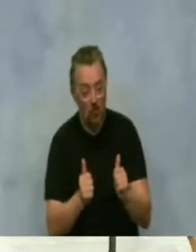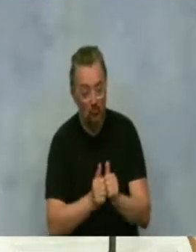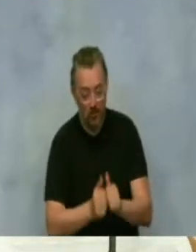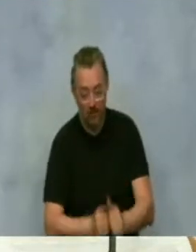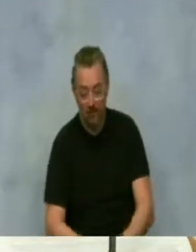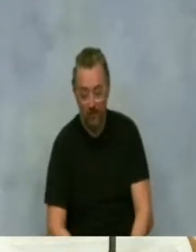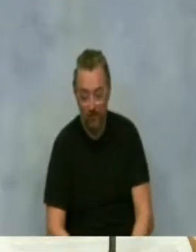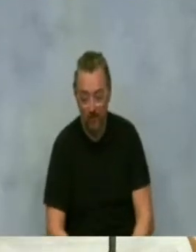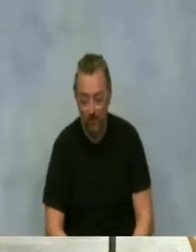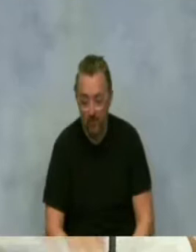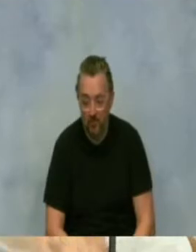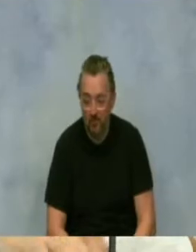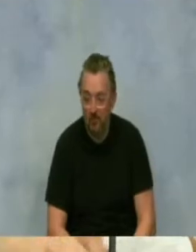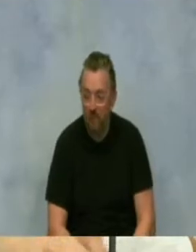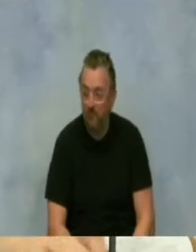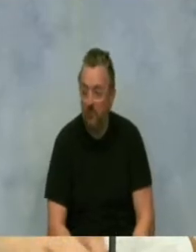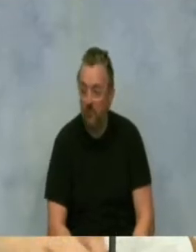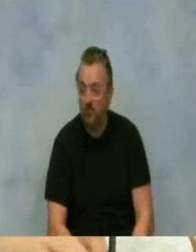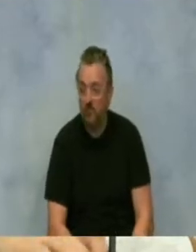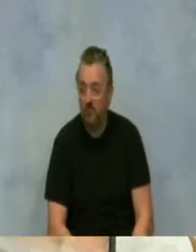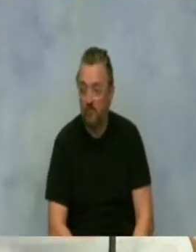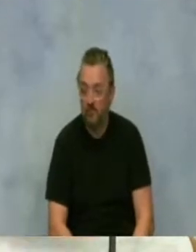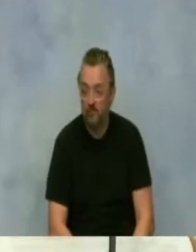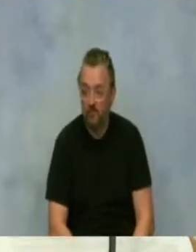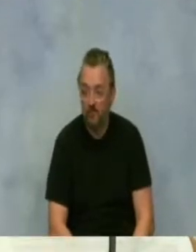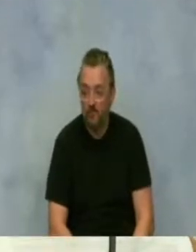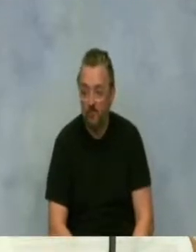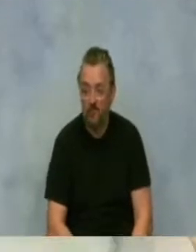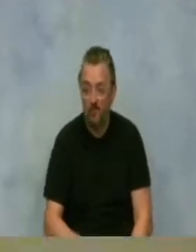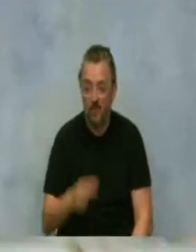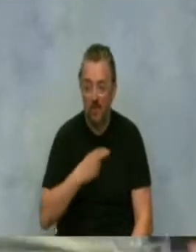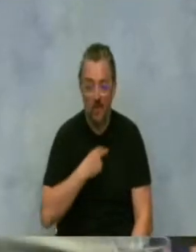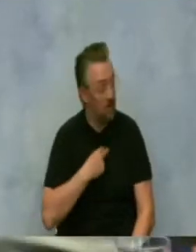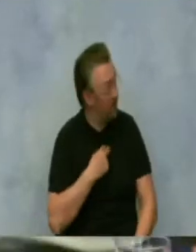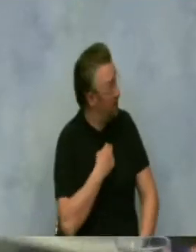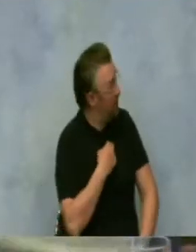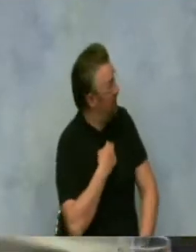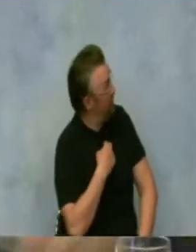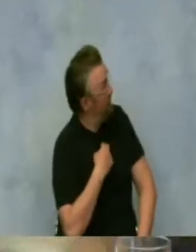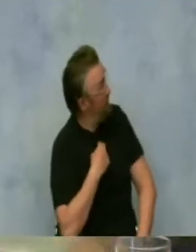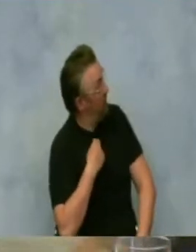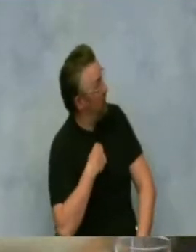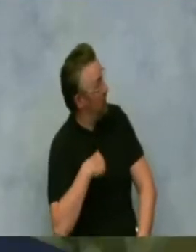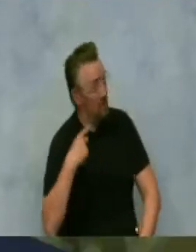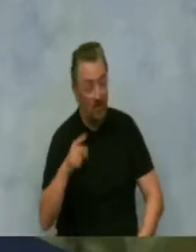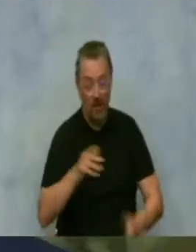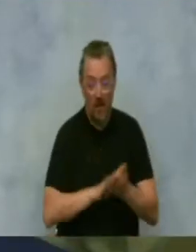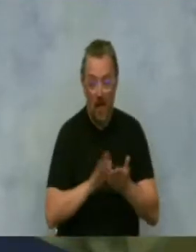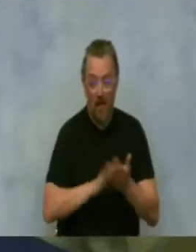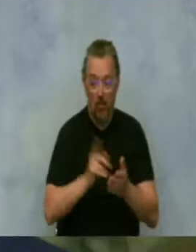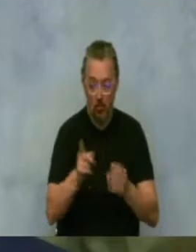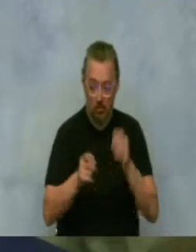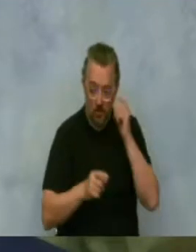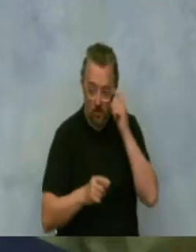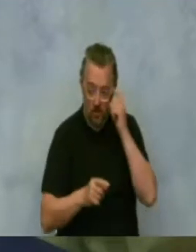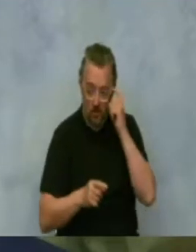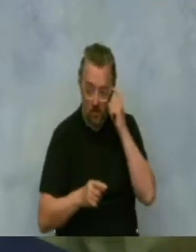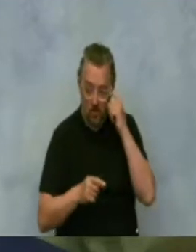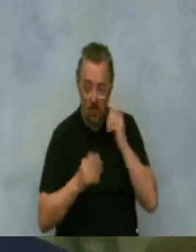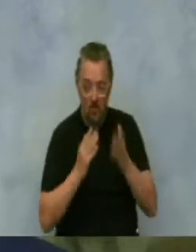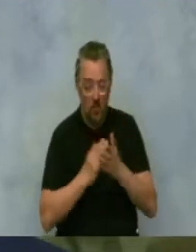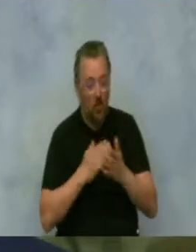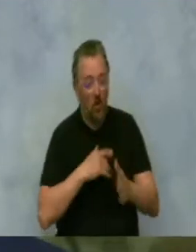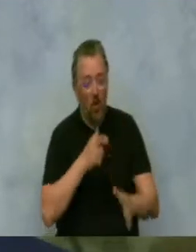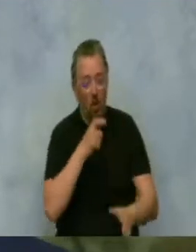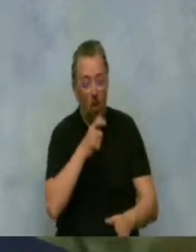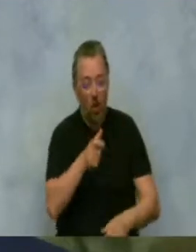lease. Thank you. Thanks, Joanne. Councillor Hamilton. Thank you. No, it's more a comment that I